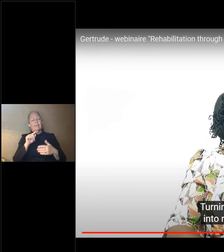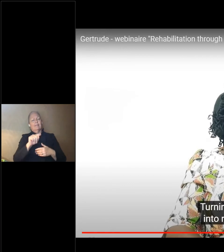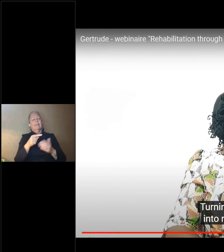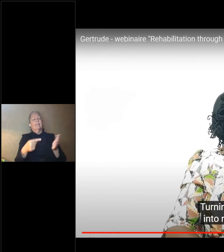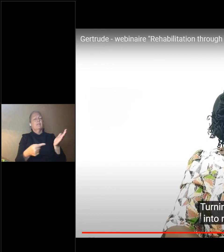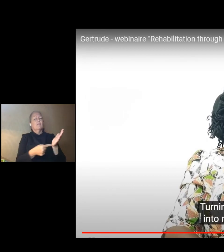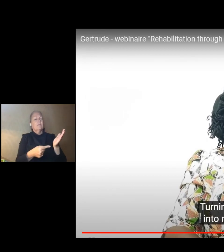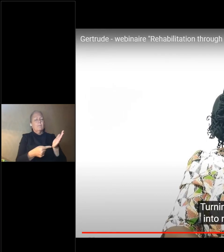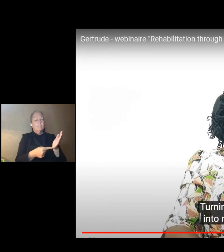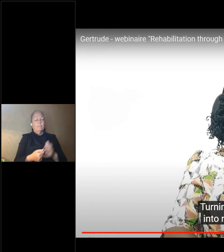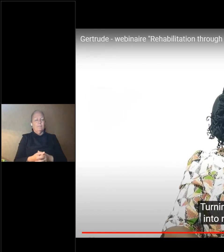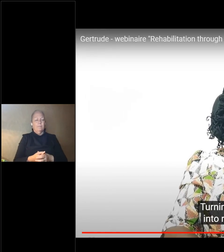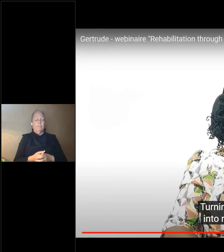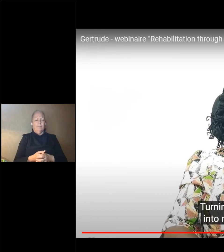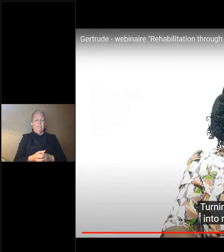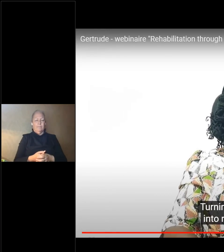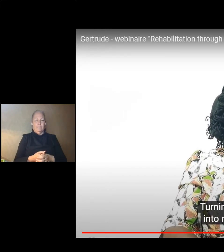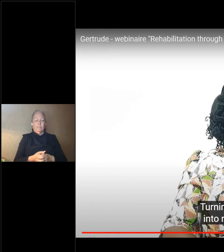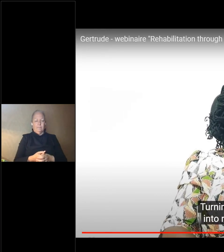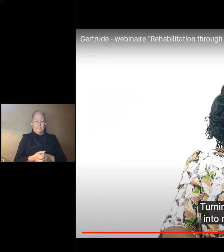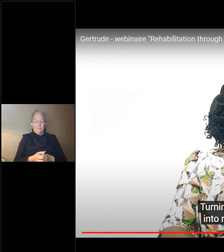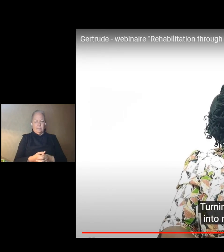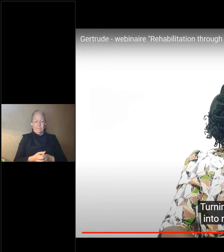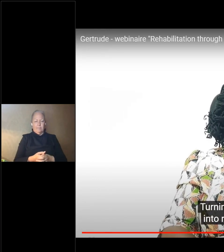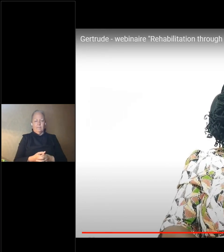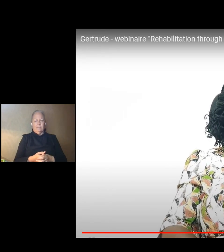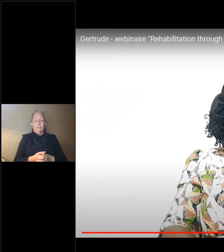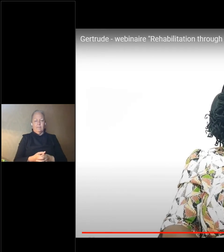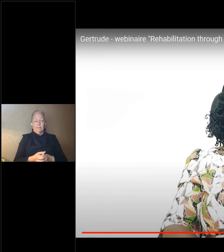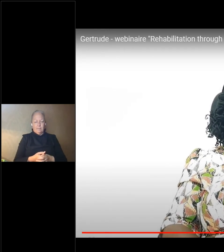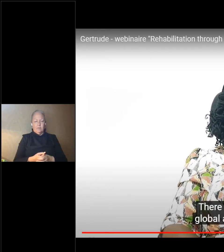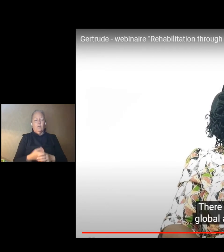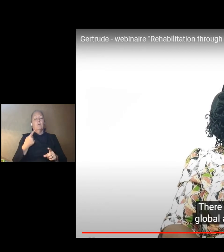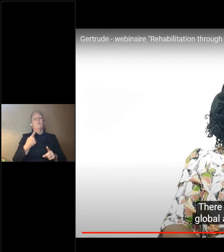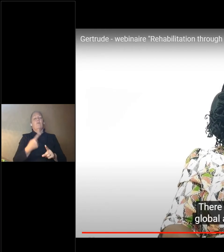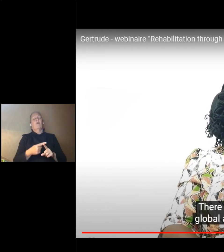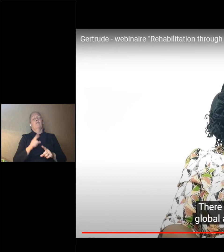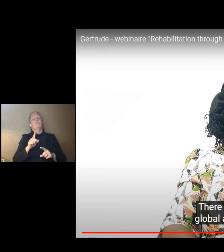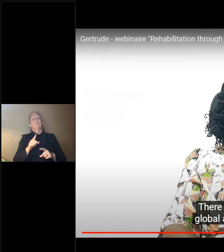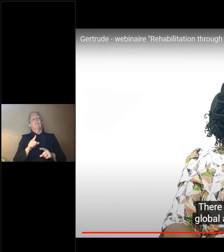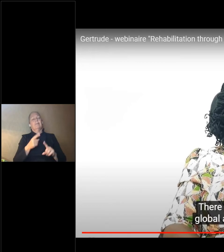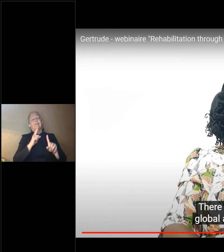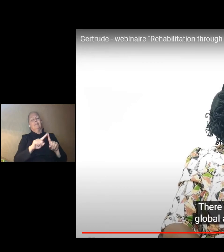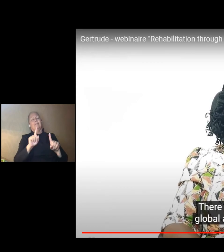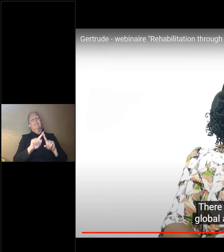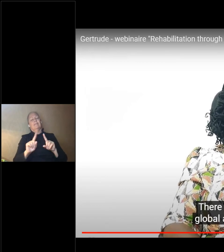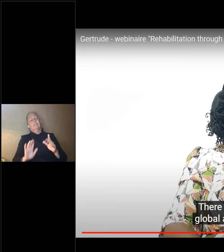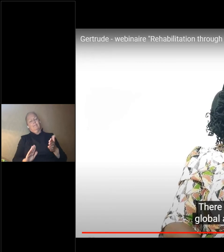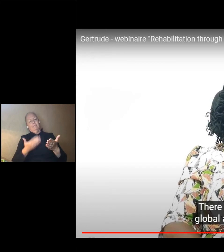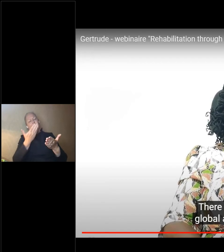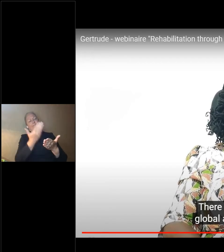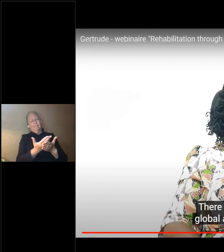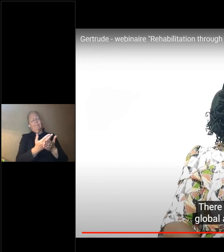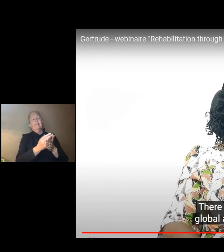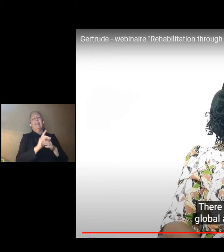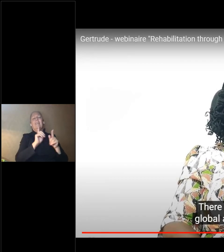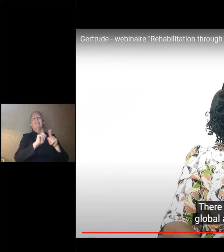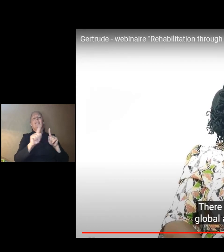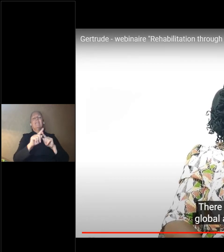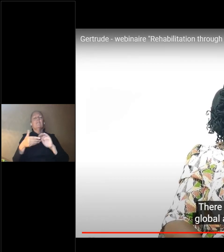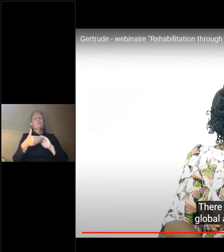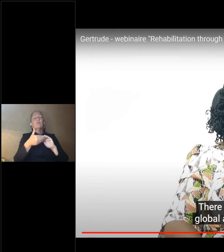Turning this recommendation into reality by stakeholders. There is an urgent need for